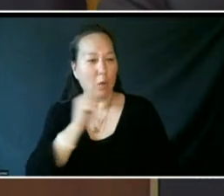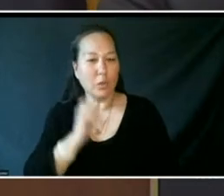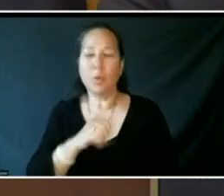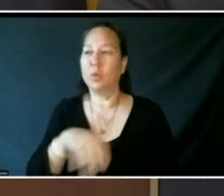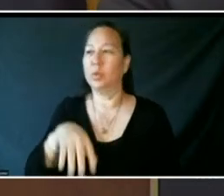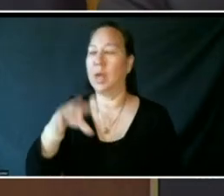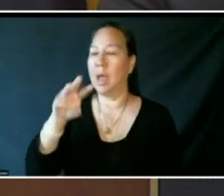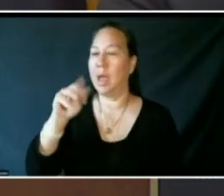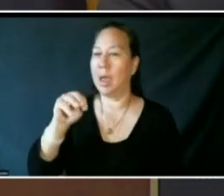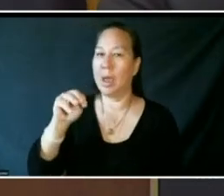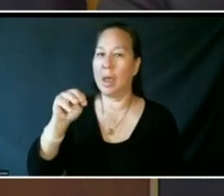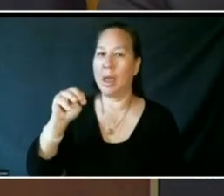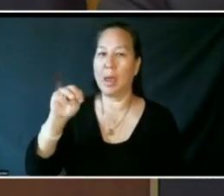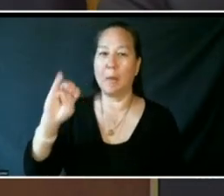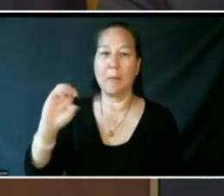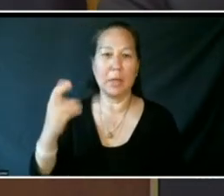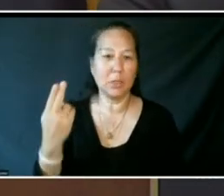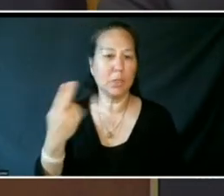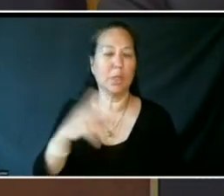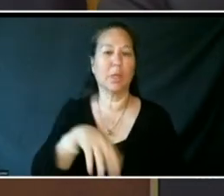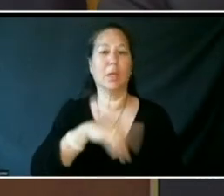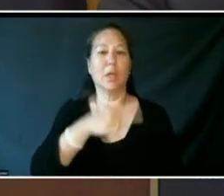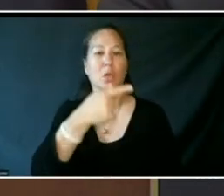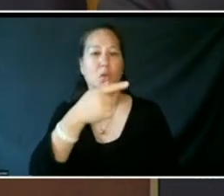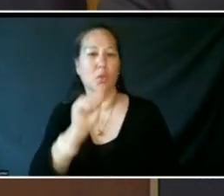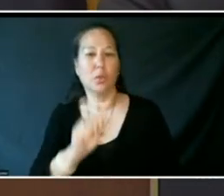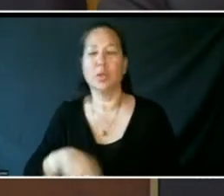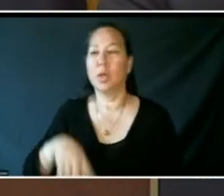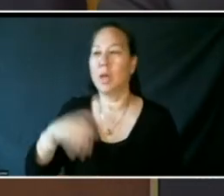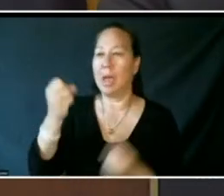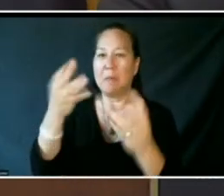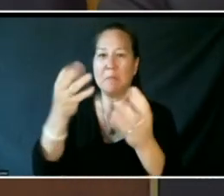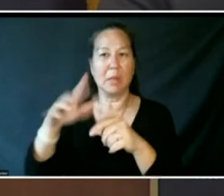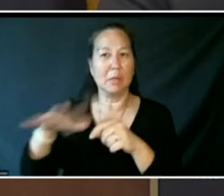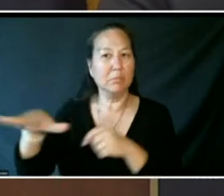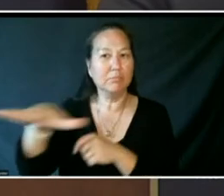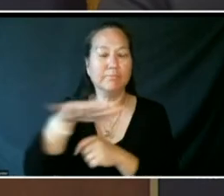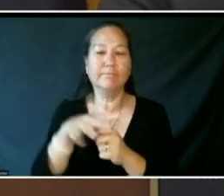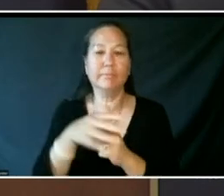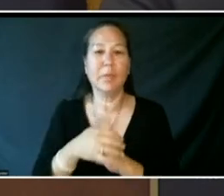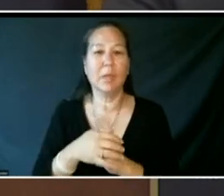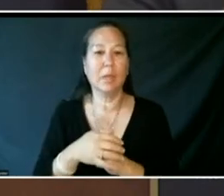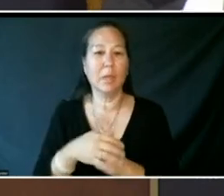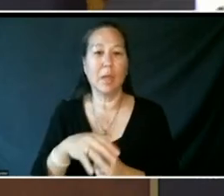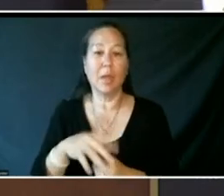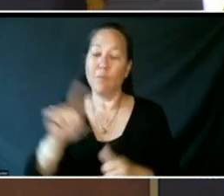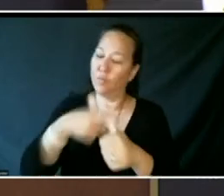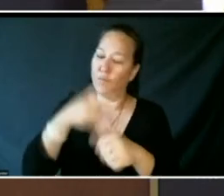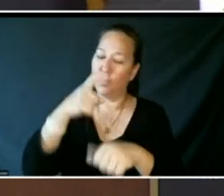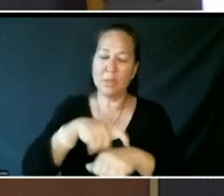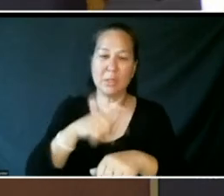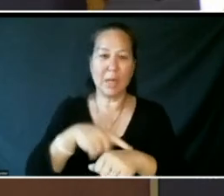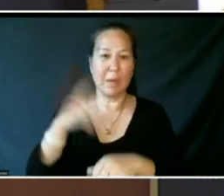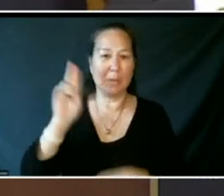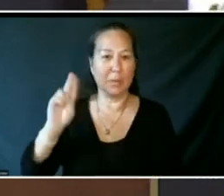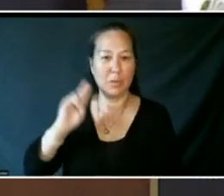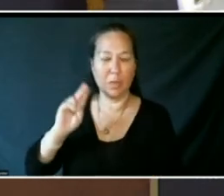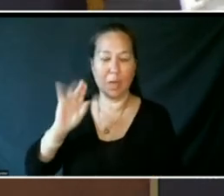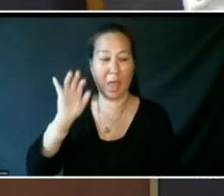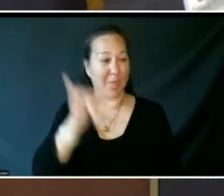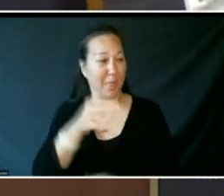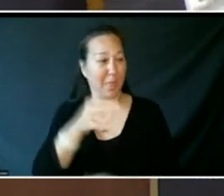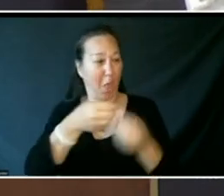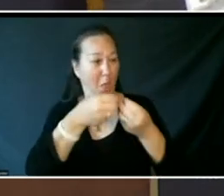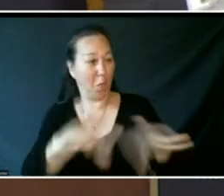in Pennsylvania, Georgia, and elsewhere. Nevertheless, and for the first time in history, the losing presidential candidate